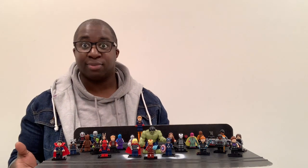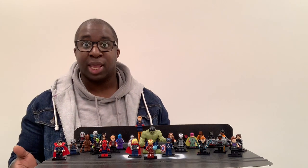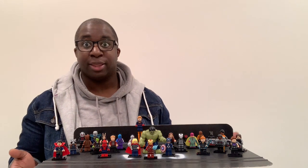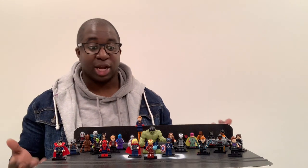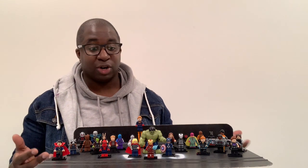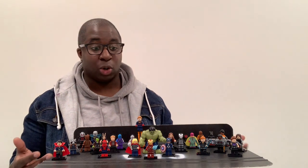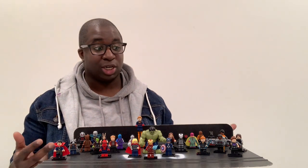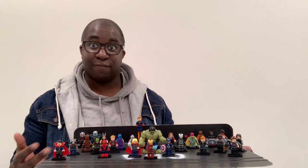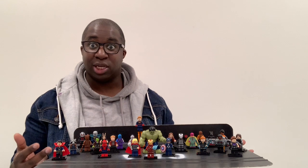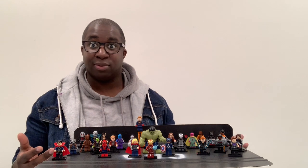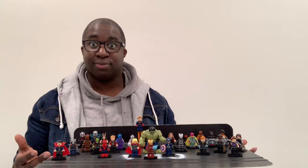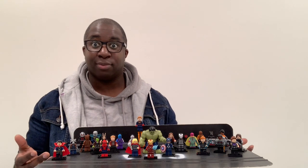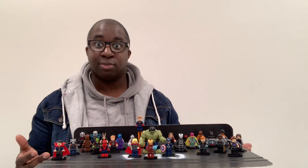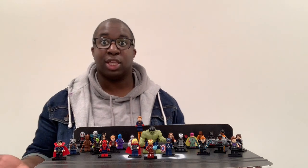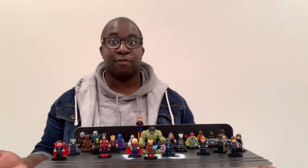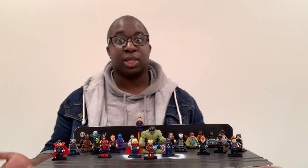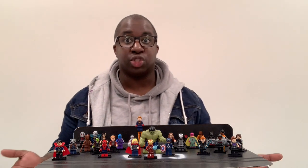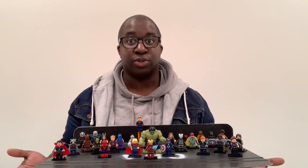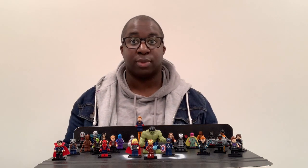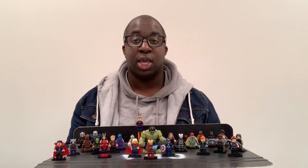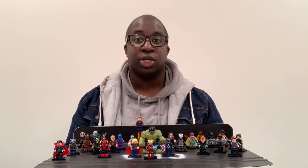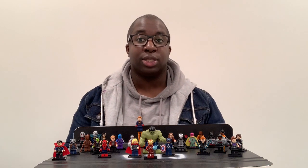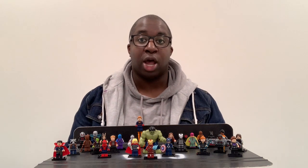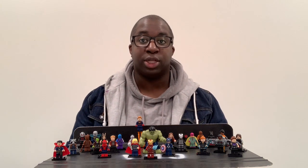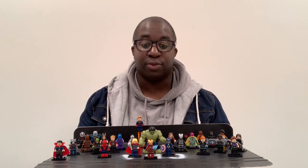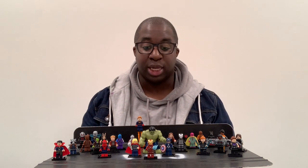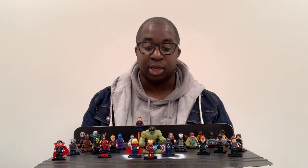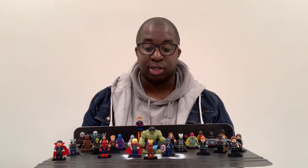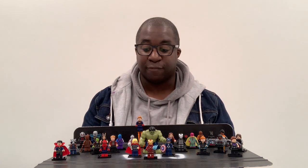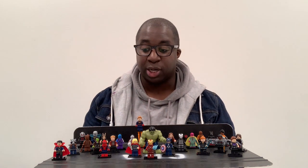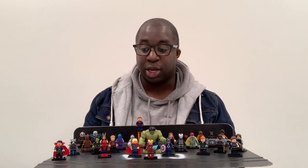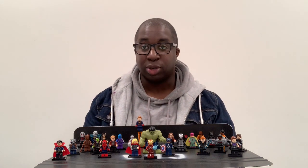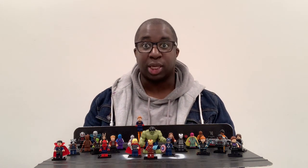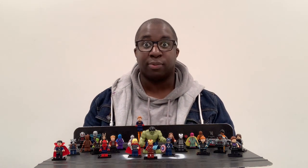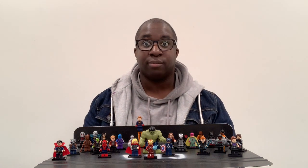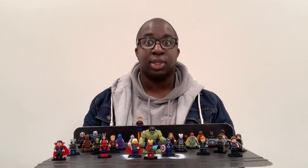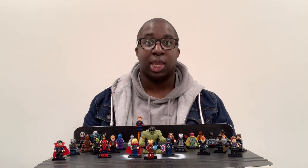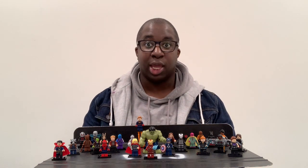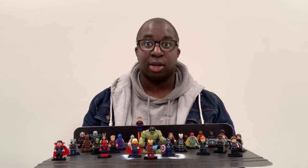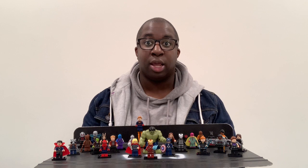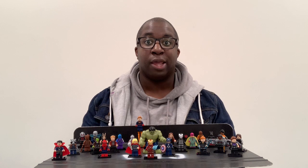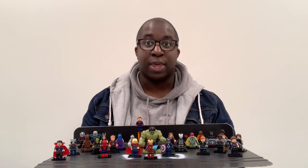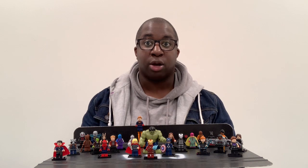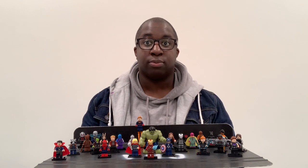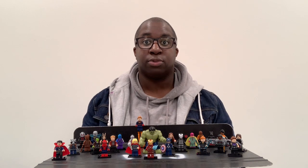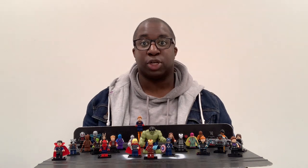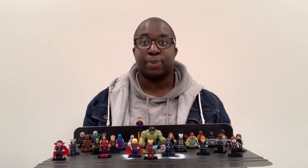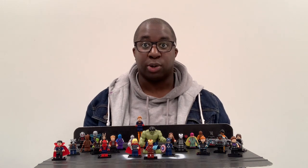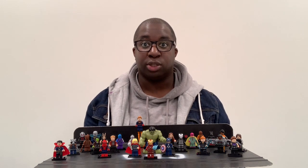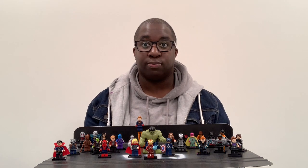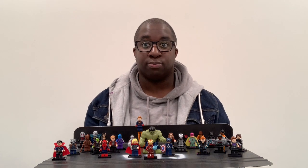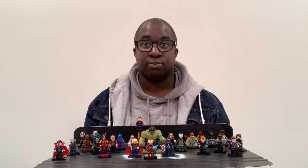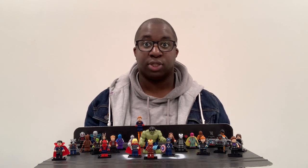not, they're never going to defeat the evil villains. They all need to be different and unique in their